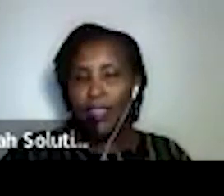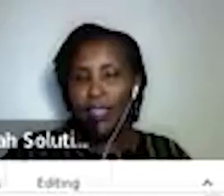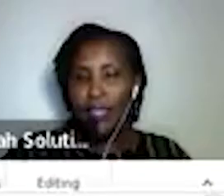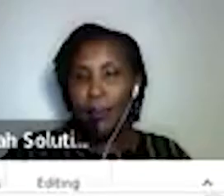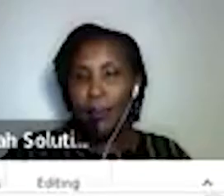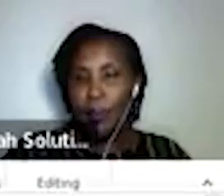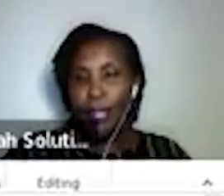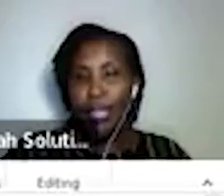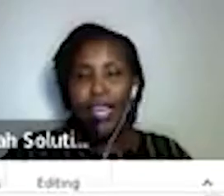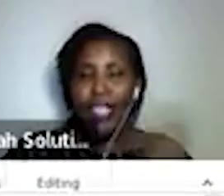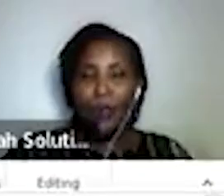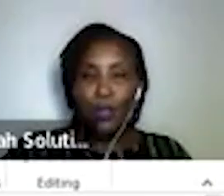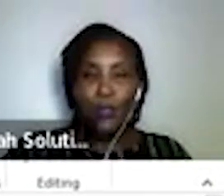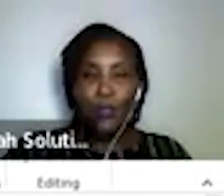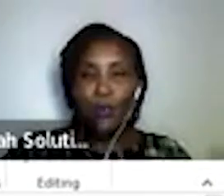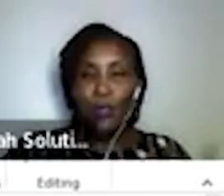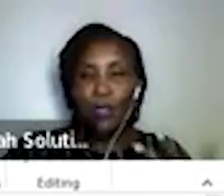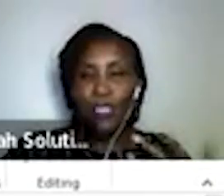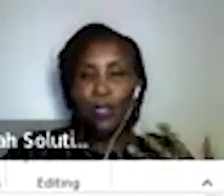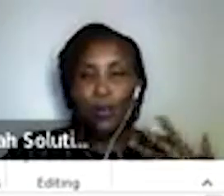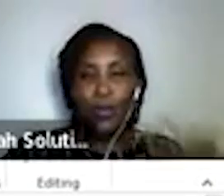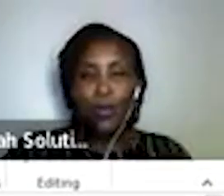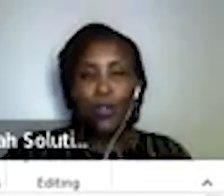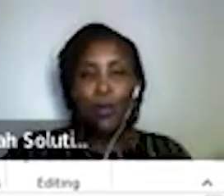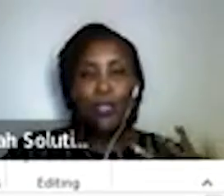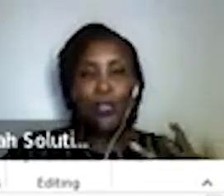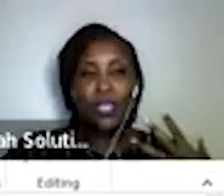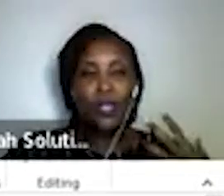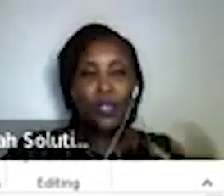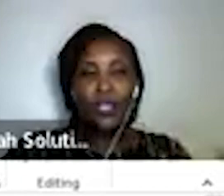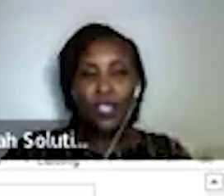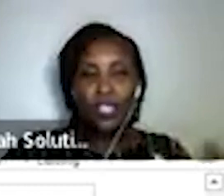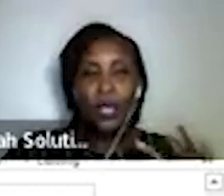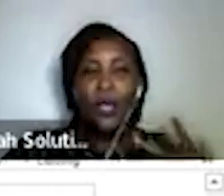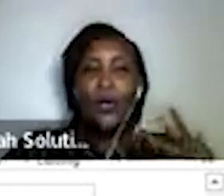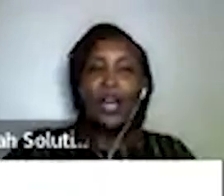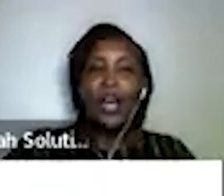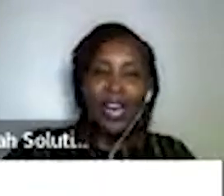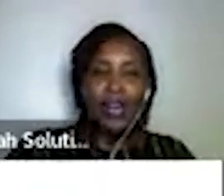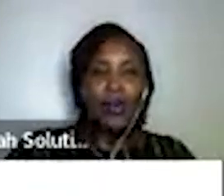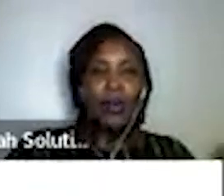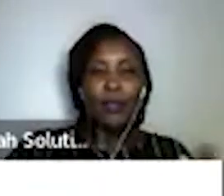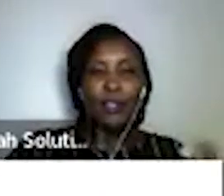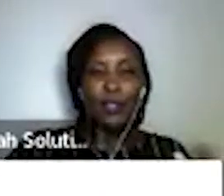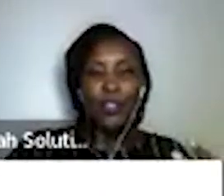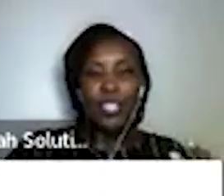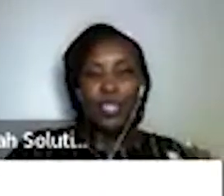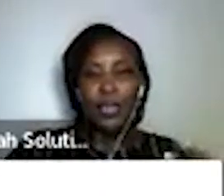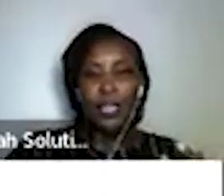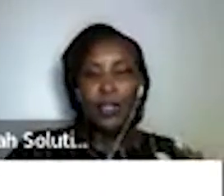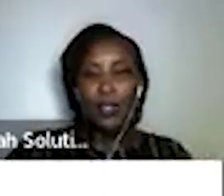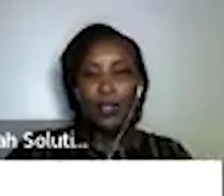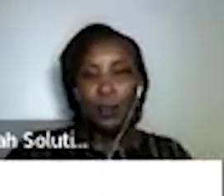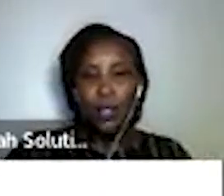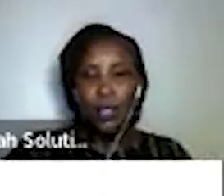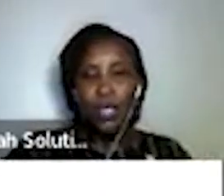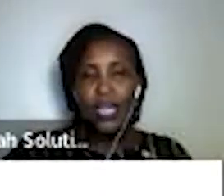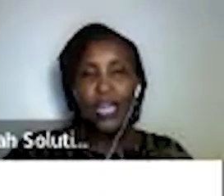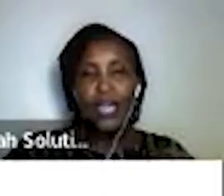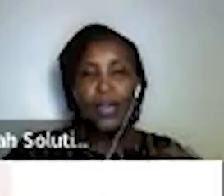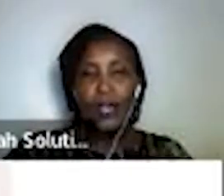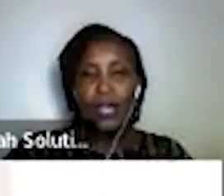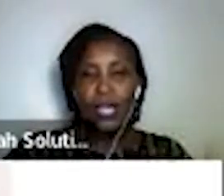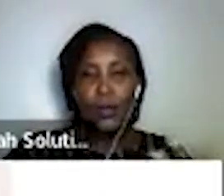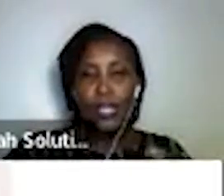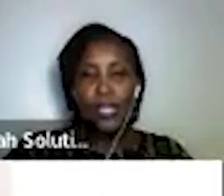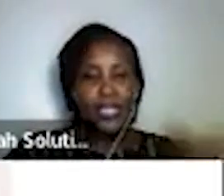about 1,000 people. And that is what we do, because we want to make sure that we are changing. We are on a mission to change the world through information,